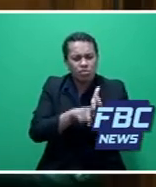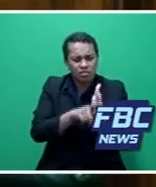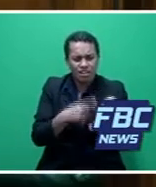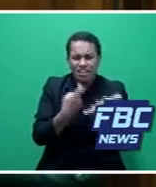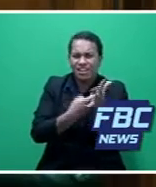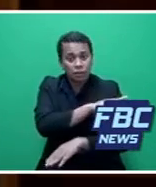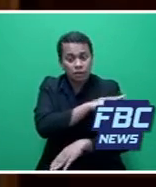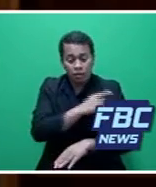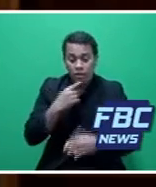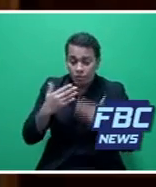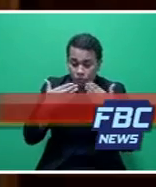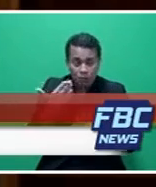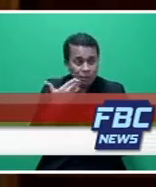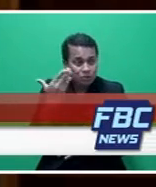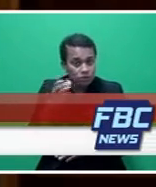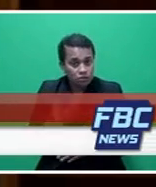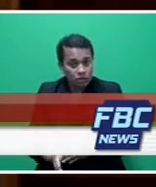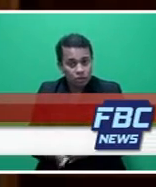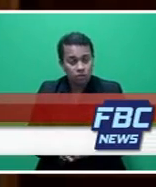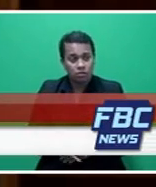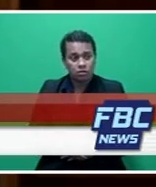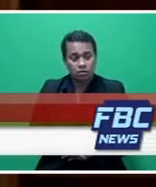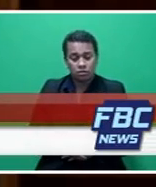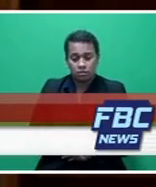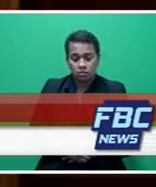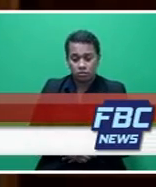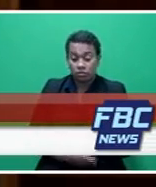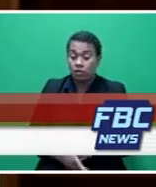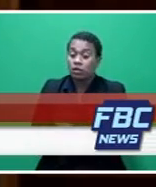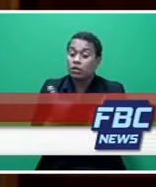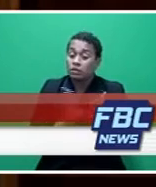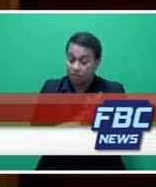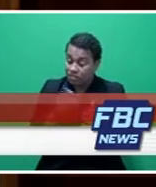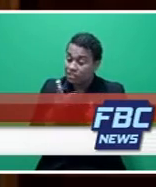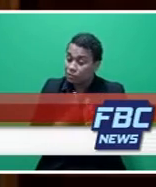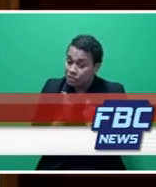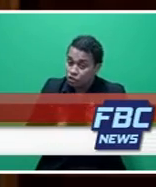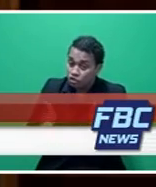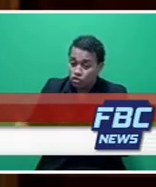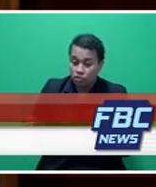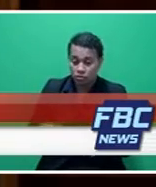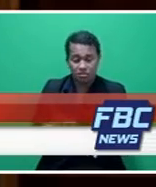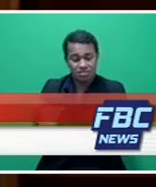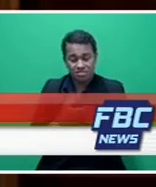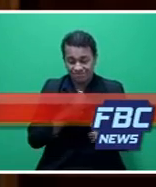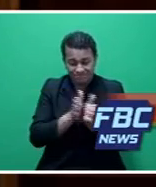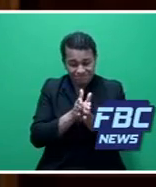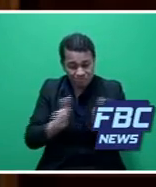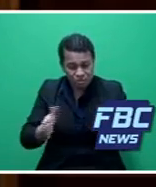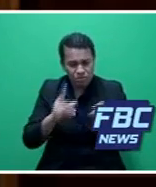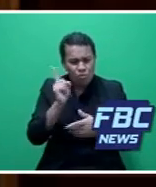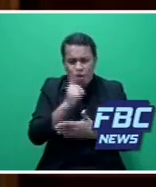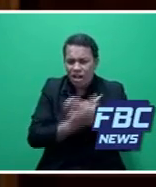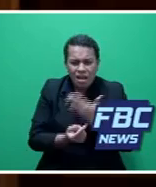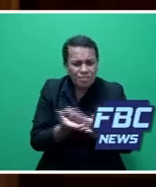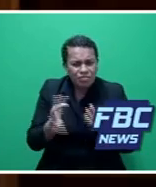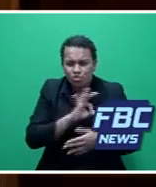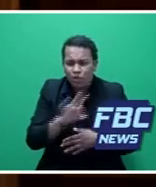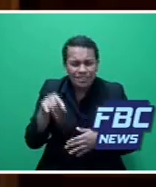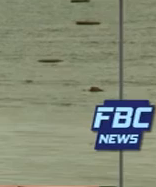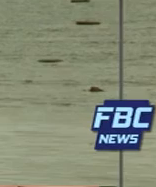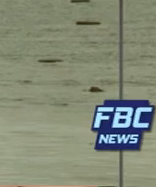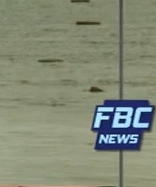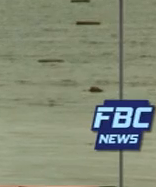to the growers. Mill breakdown has nothing to do with TCTs, but some of the issues that was raised are exaggeration and